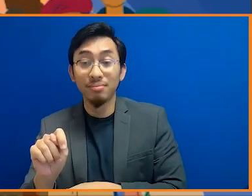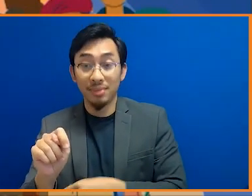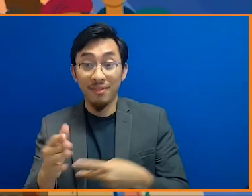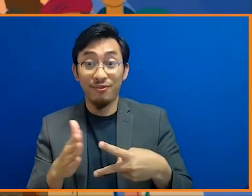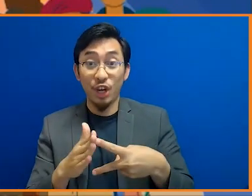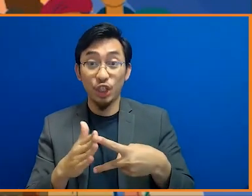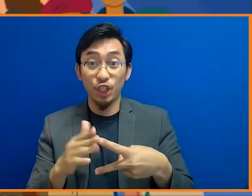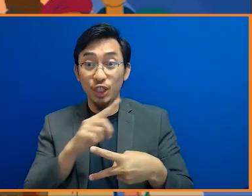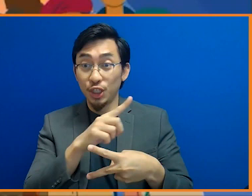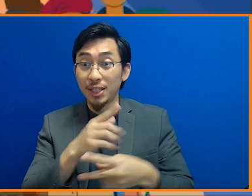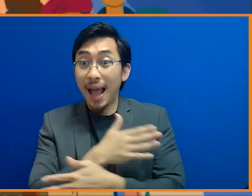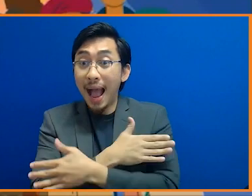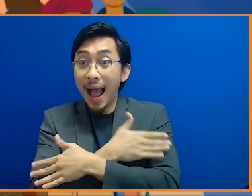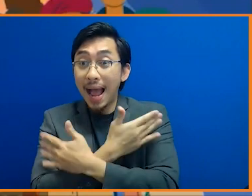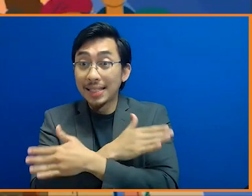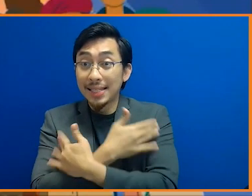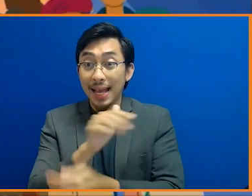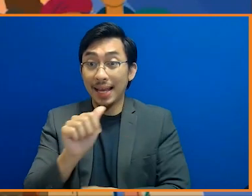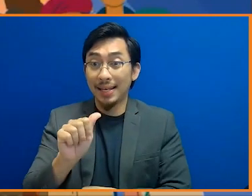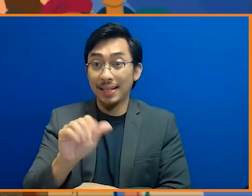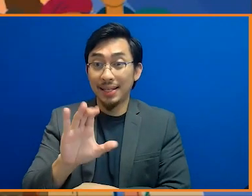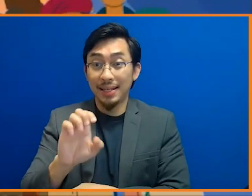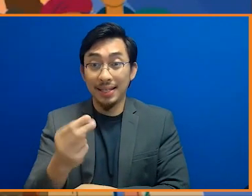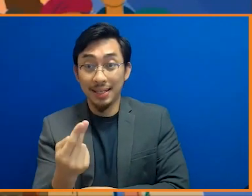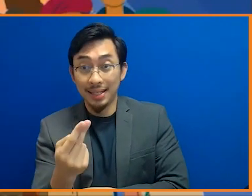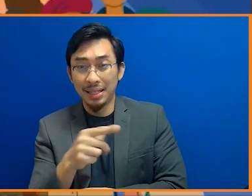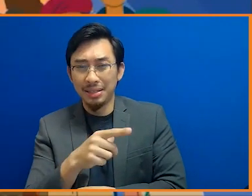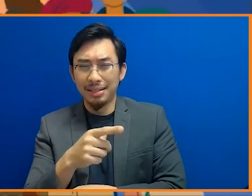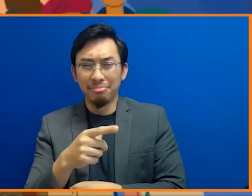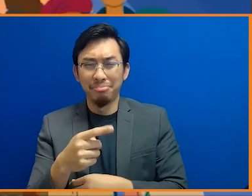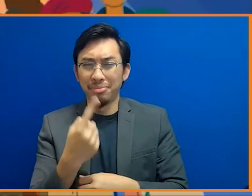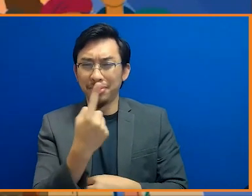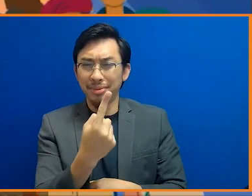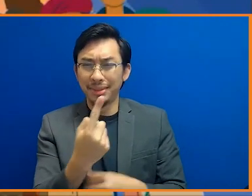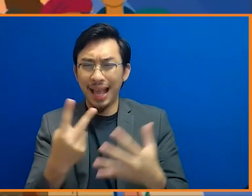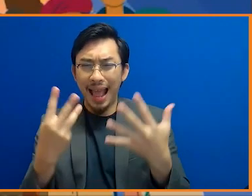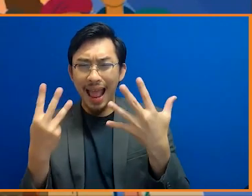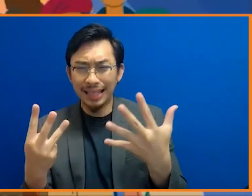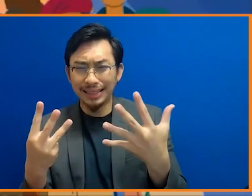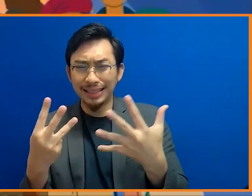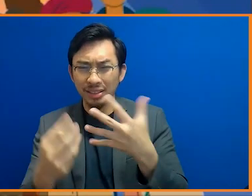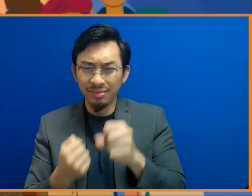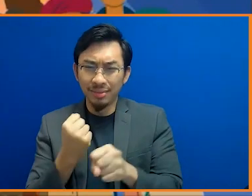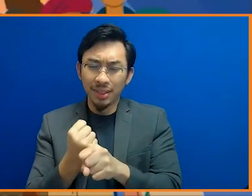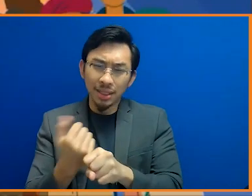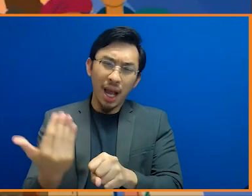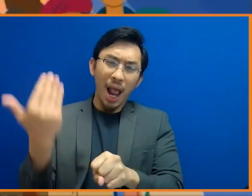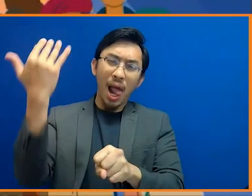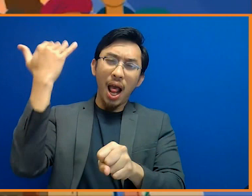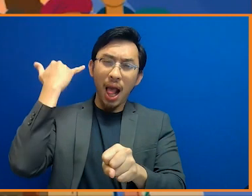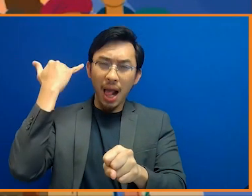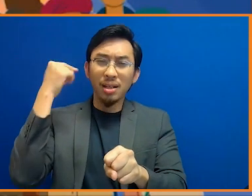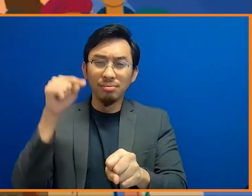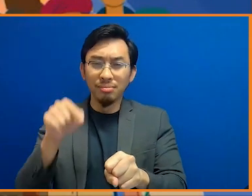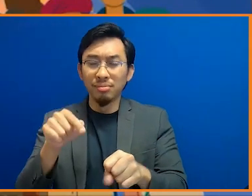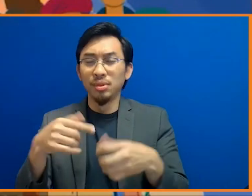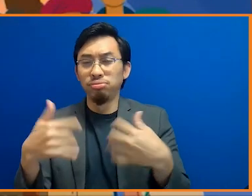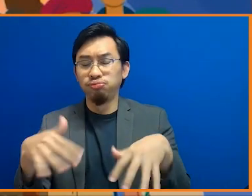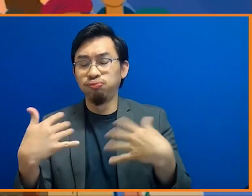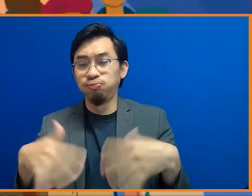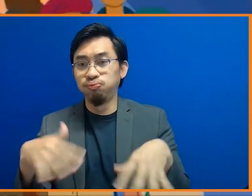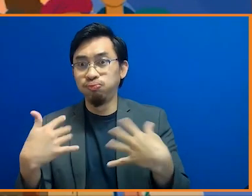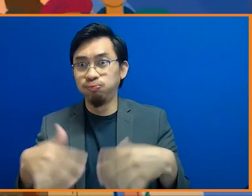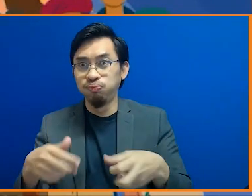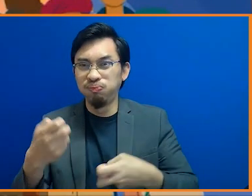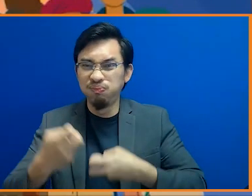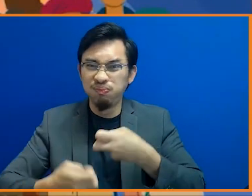The first one, it's occurred exactly here in Aceh, back about 18 years ago, and it